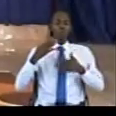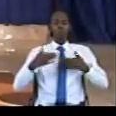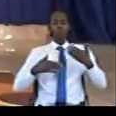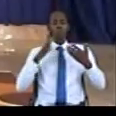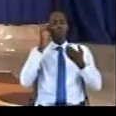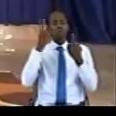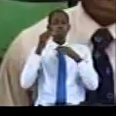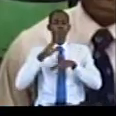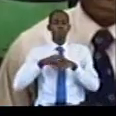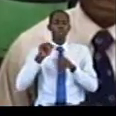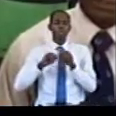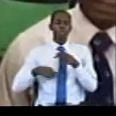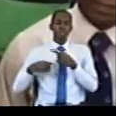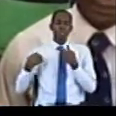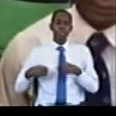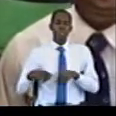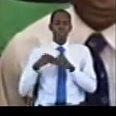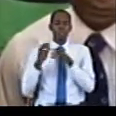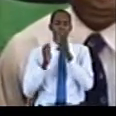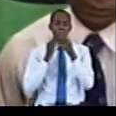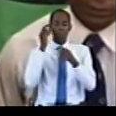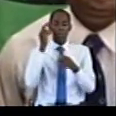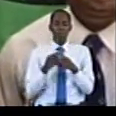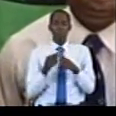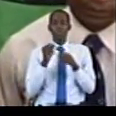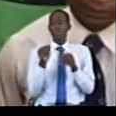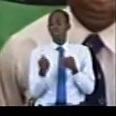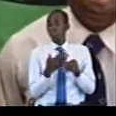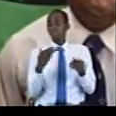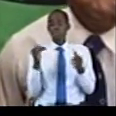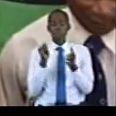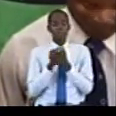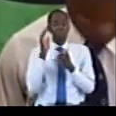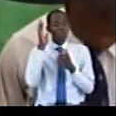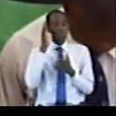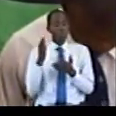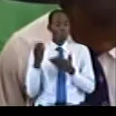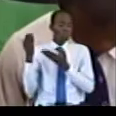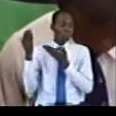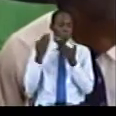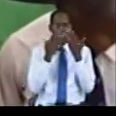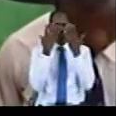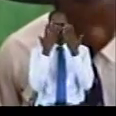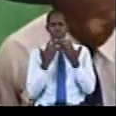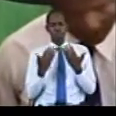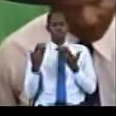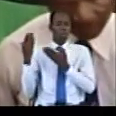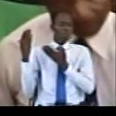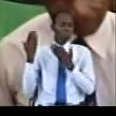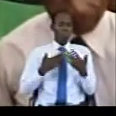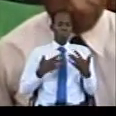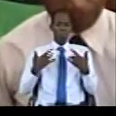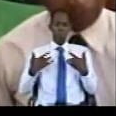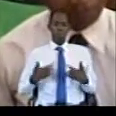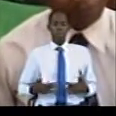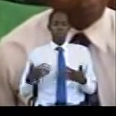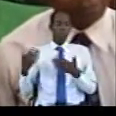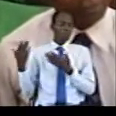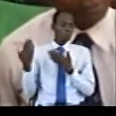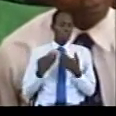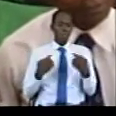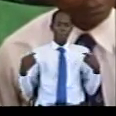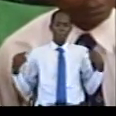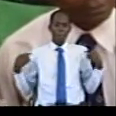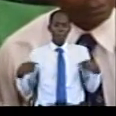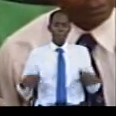heart, in Jesus' name. Anything that will bring sorrow, anything that will bring heartache, anything that will bring pain, anything